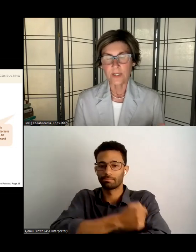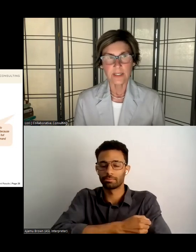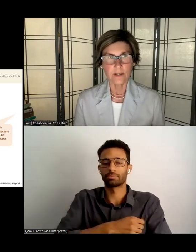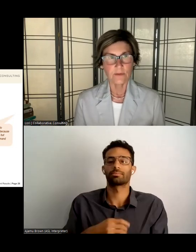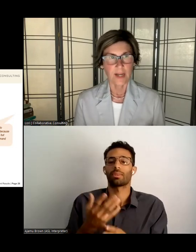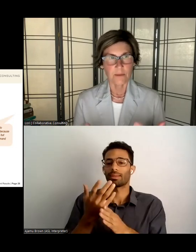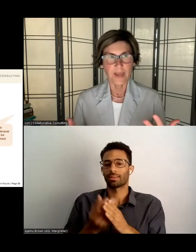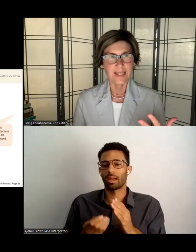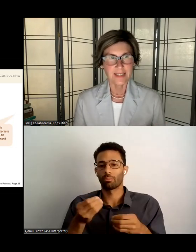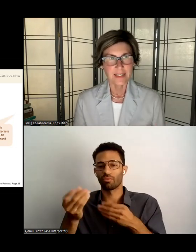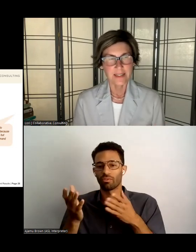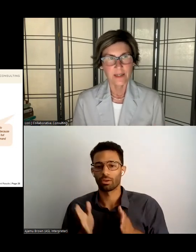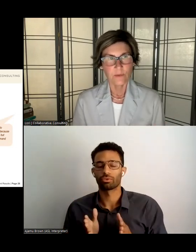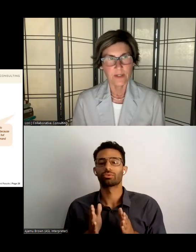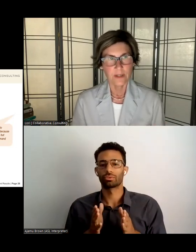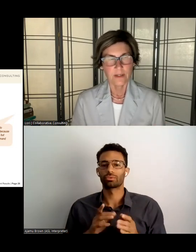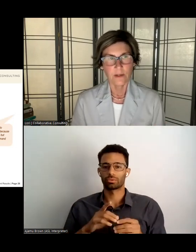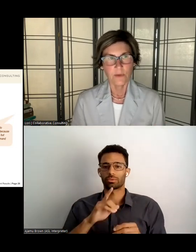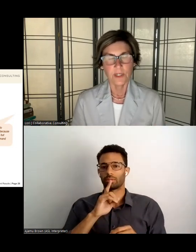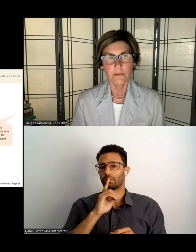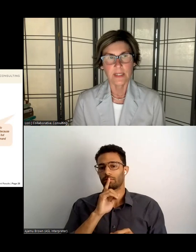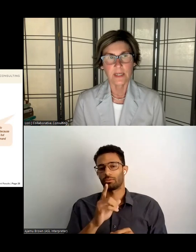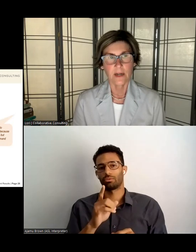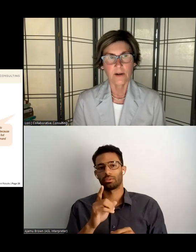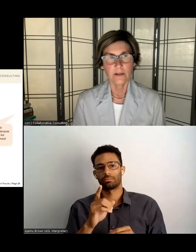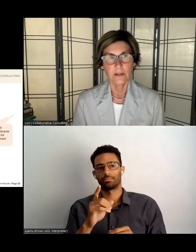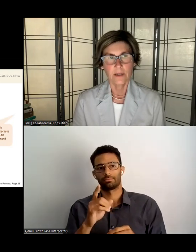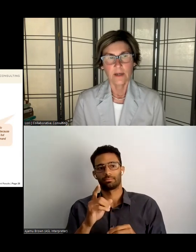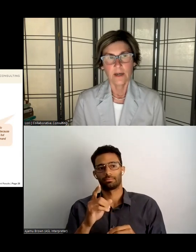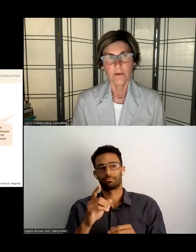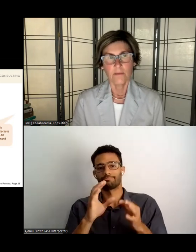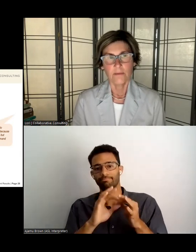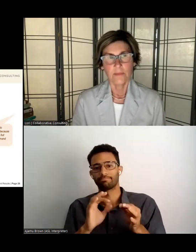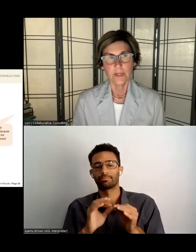they really kind of painted a scene where the community-based care